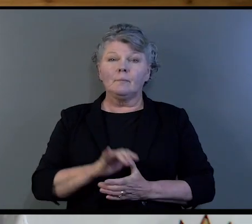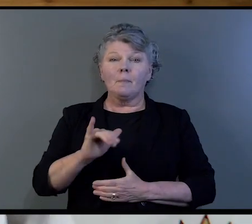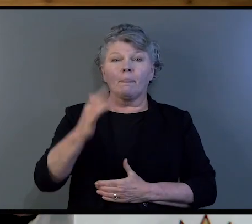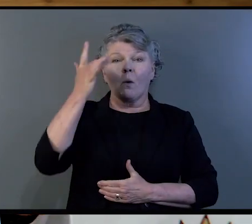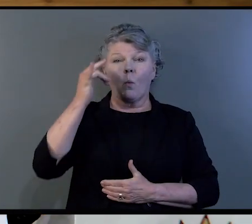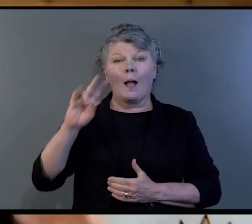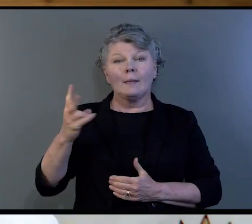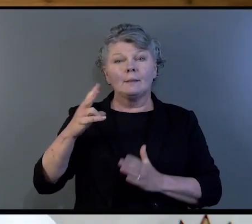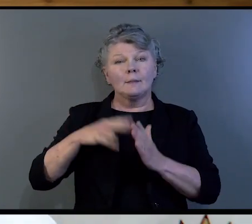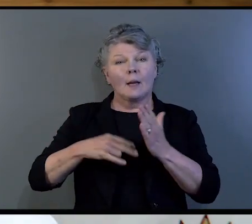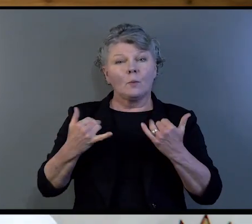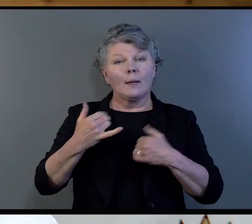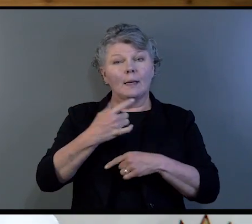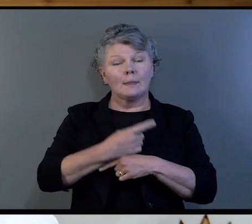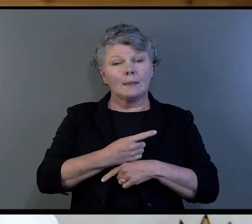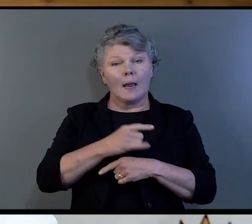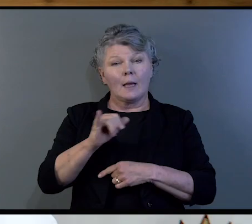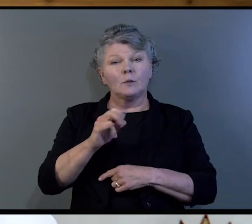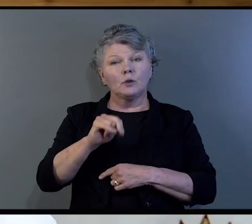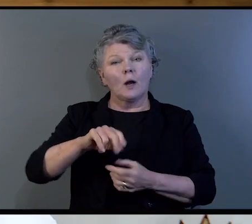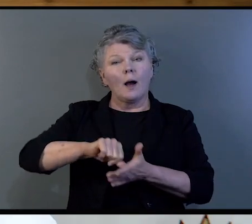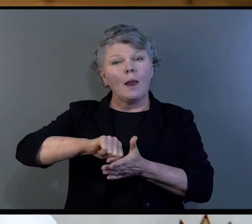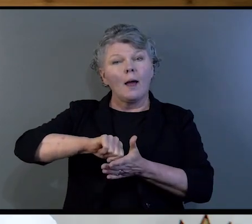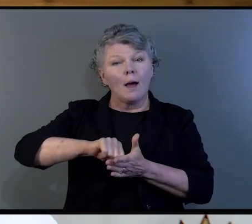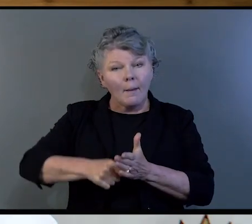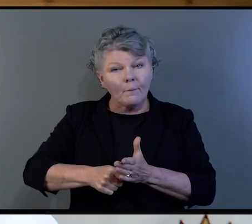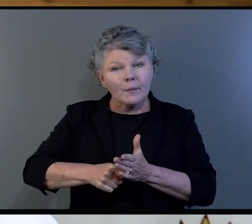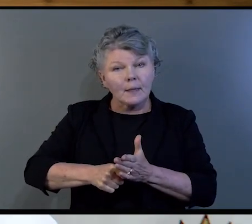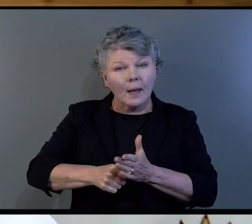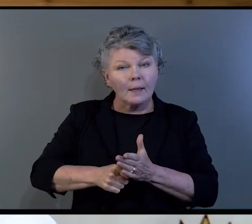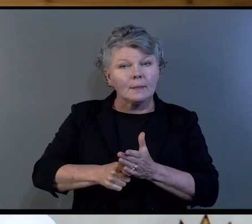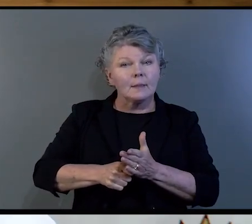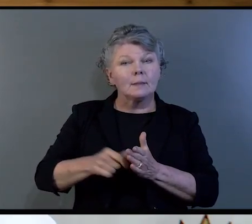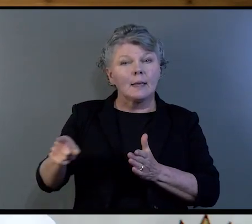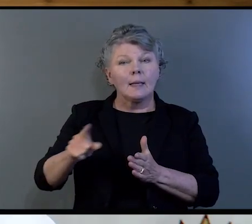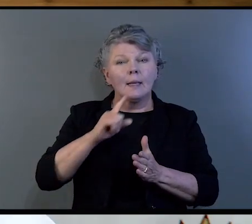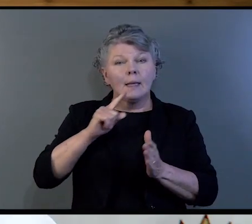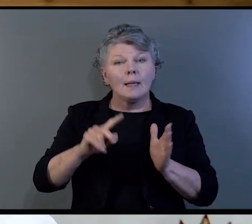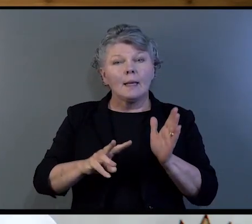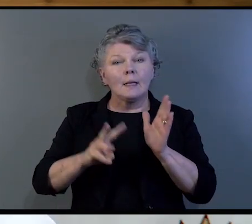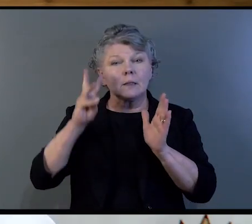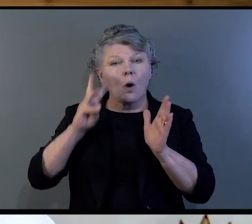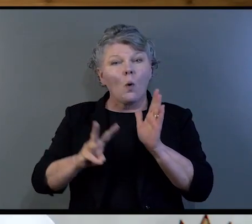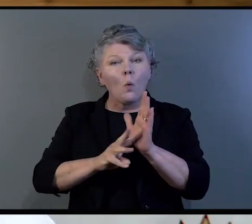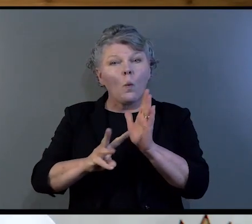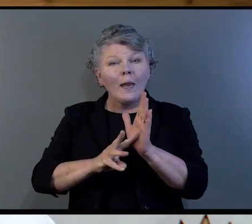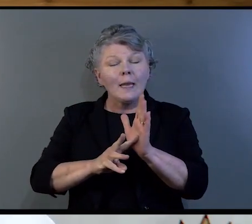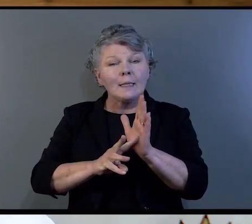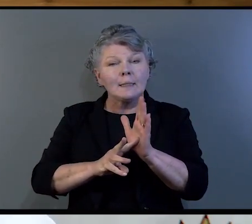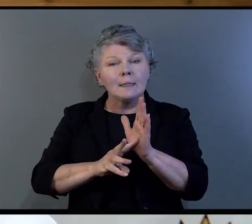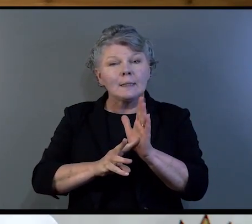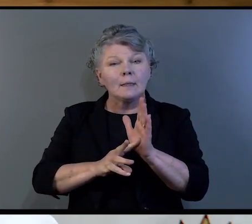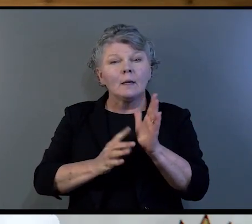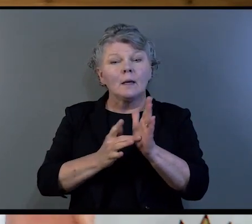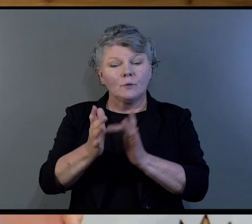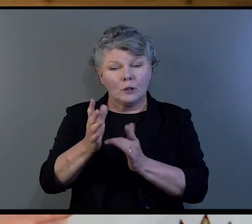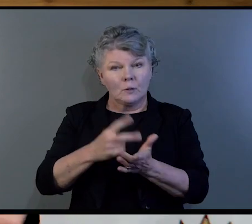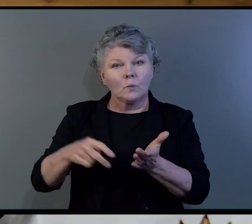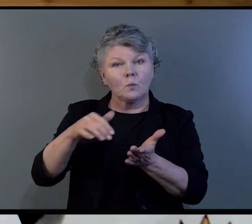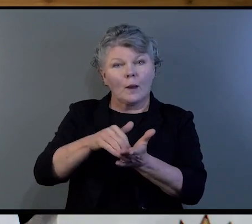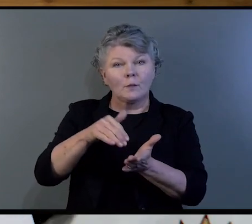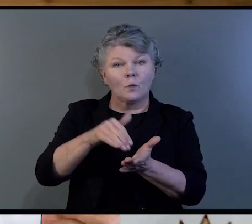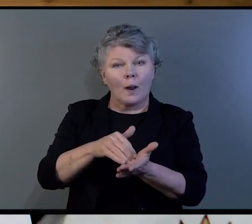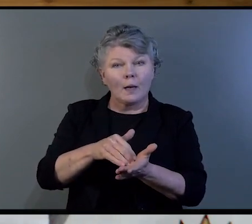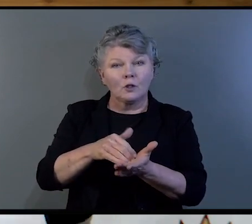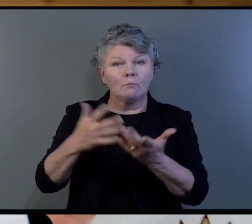in our epistle reading from today, John emphasizes that he is an eyewitness of Jesus' resurrection. He